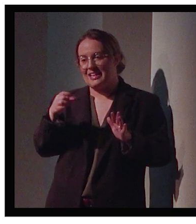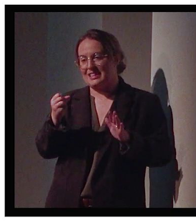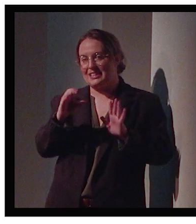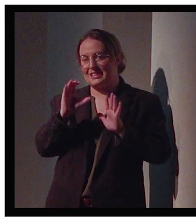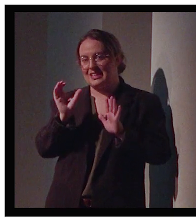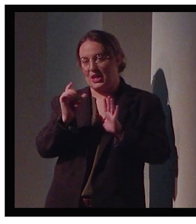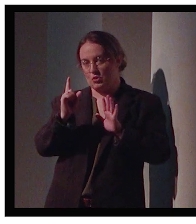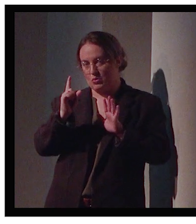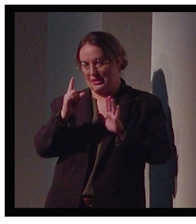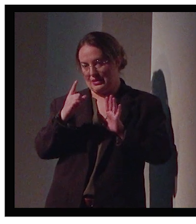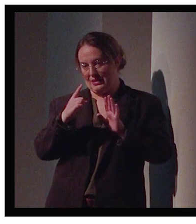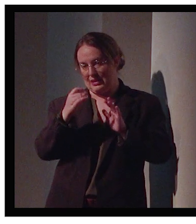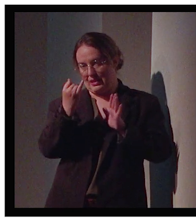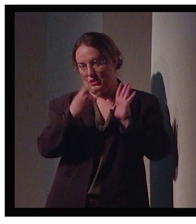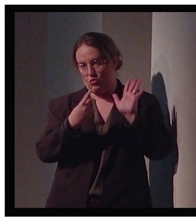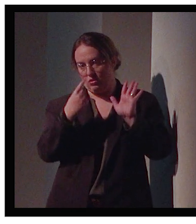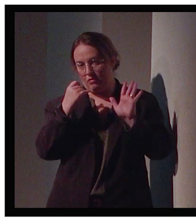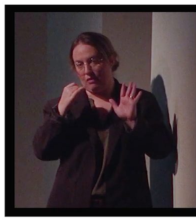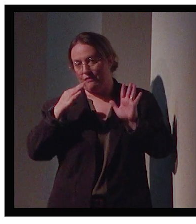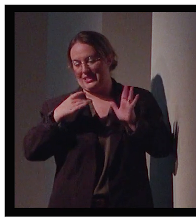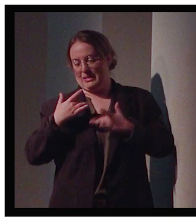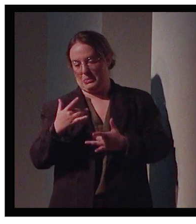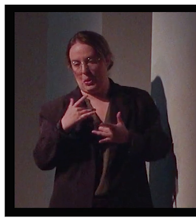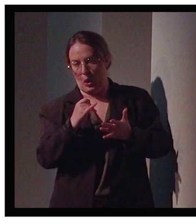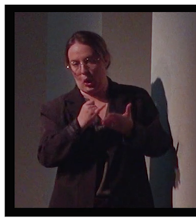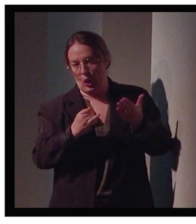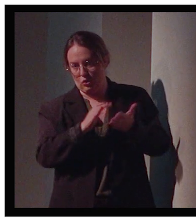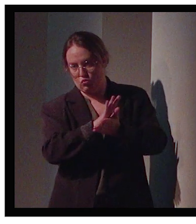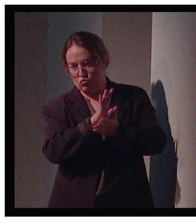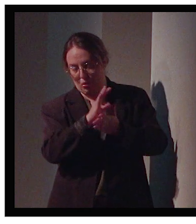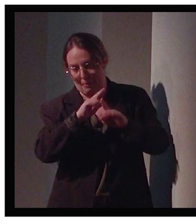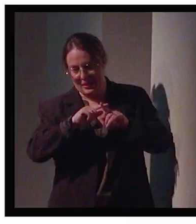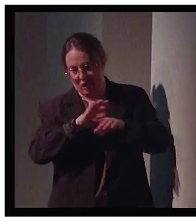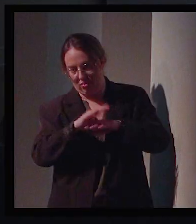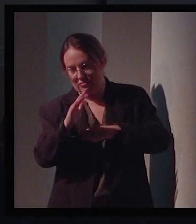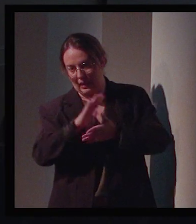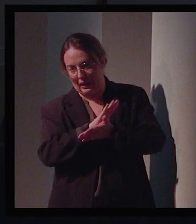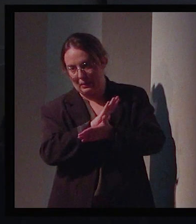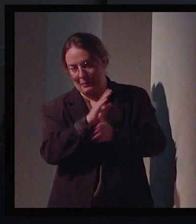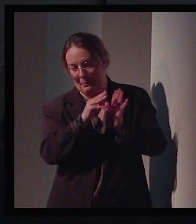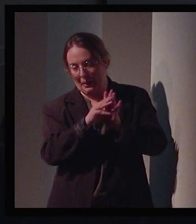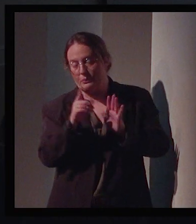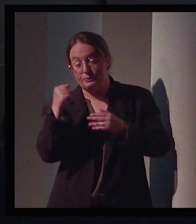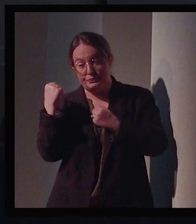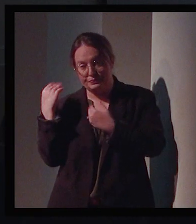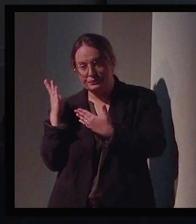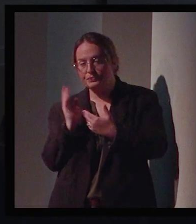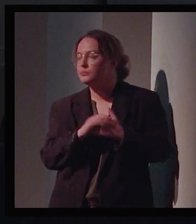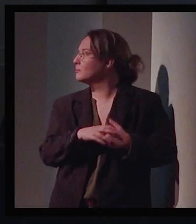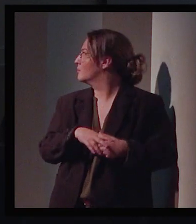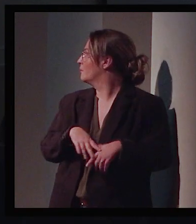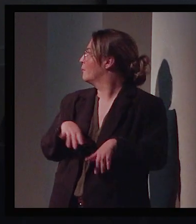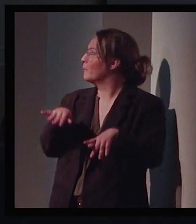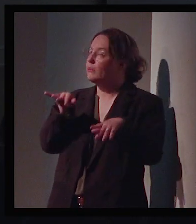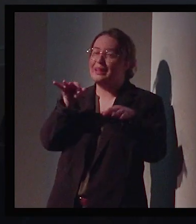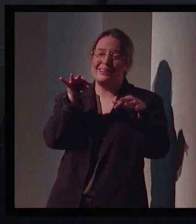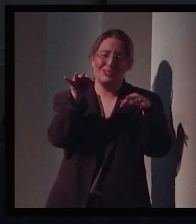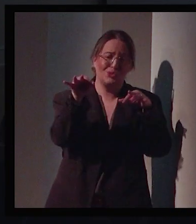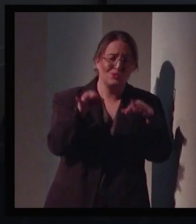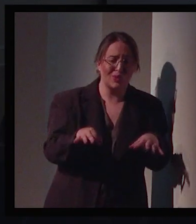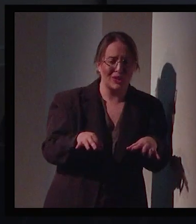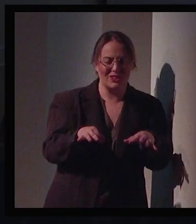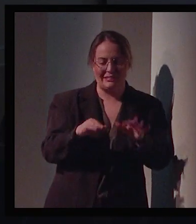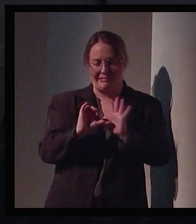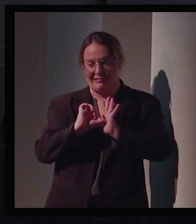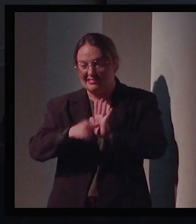typical art school based on this academic model. So instruction emphasized technical